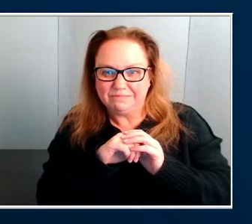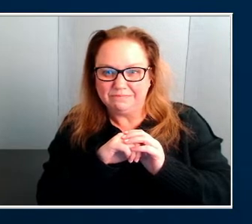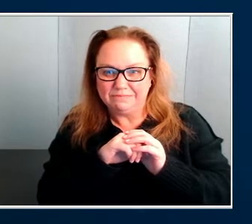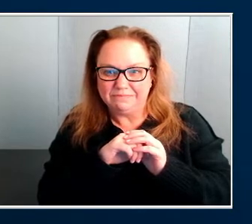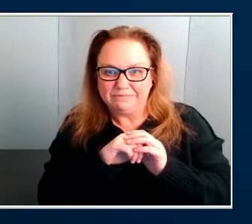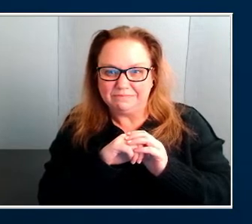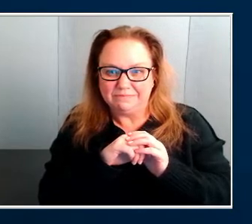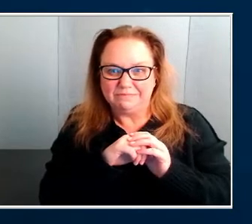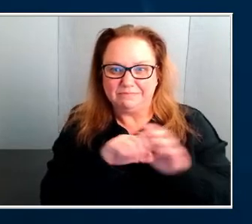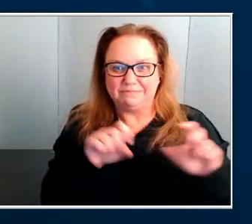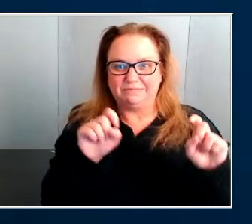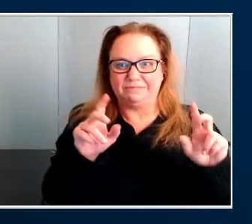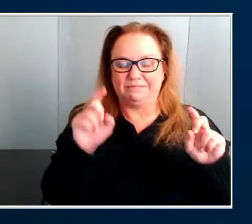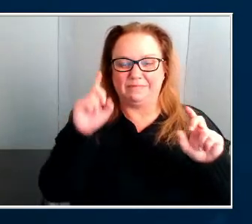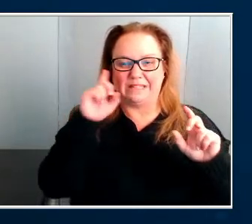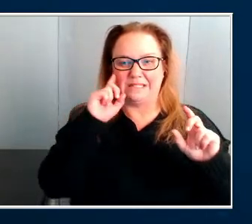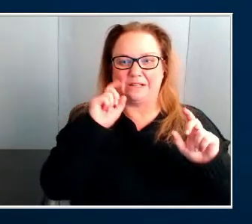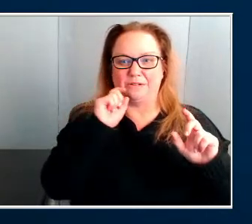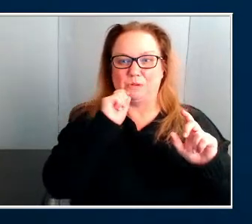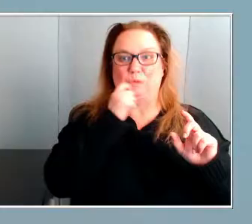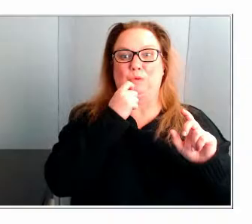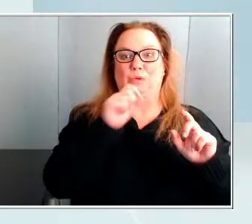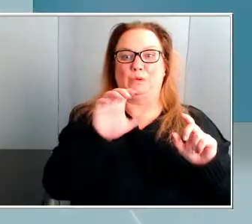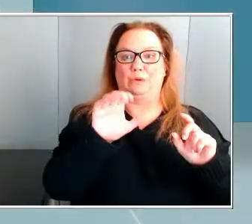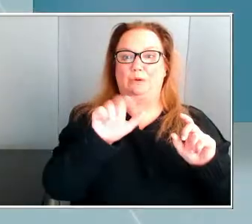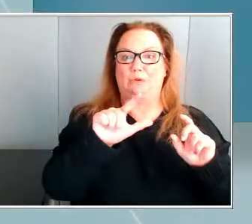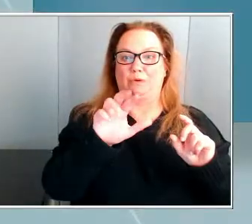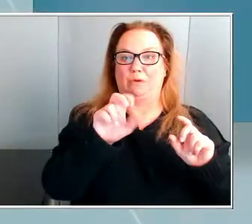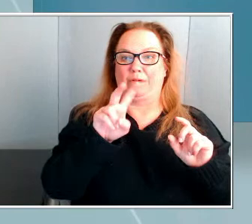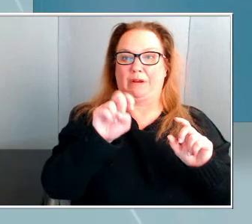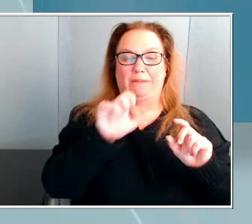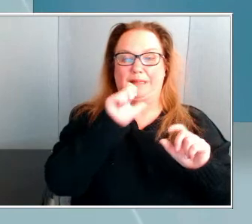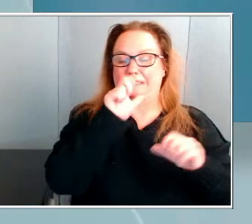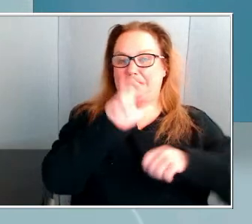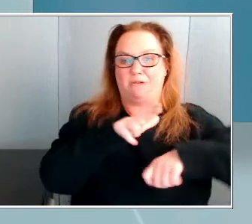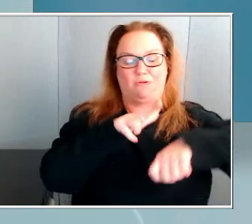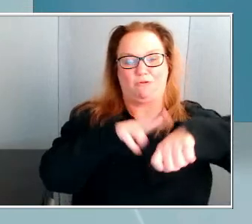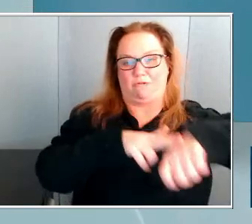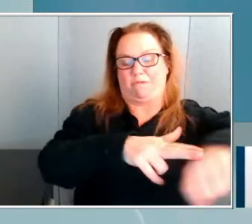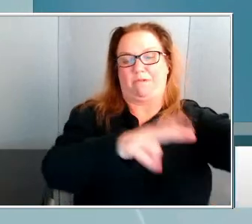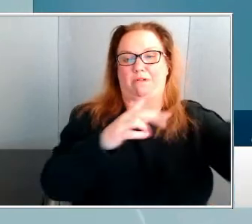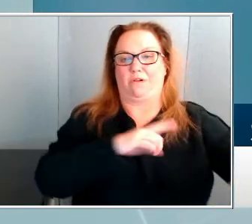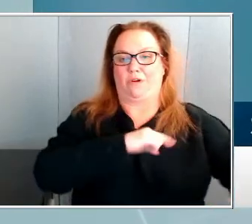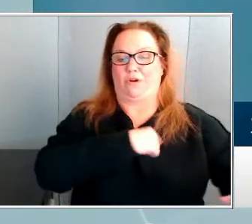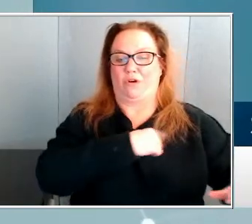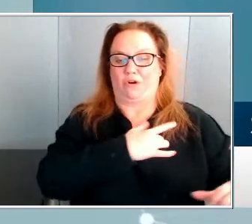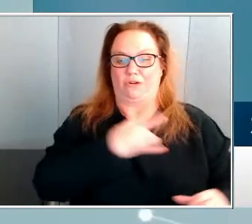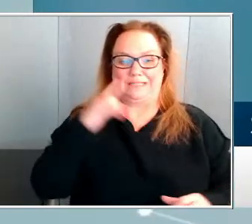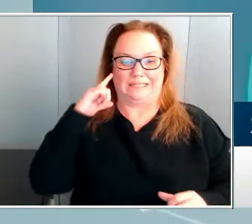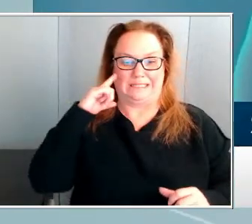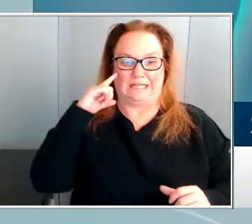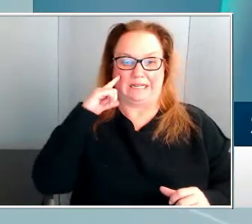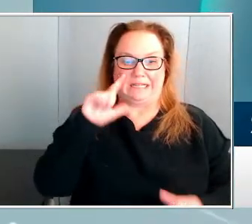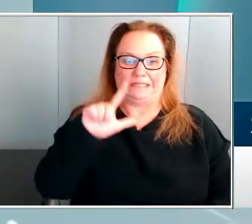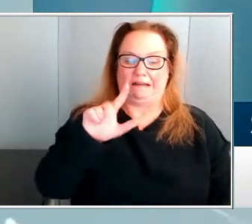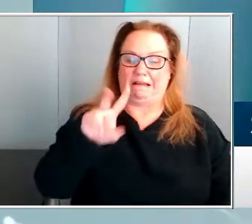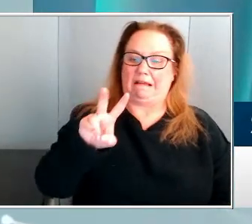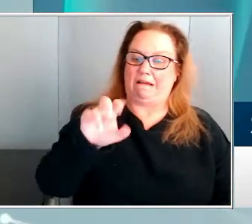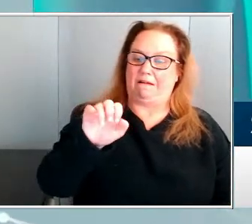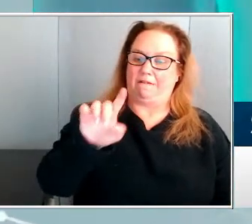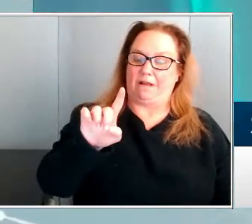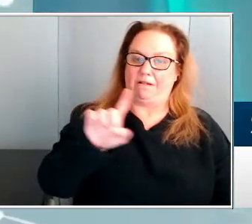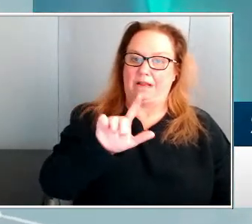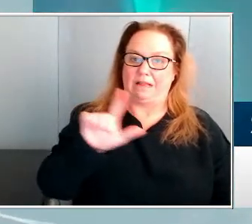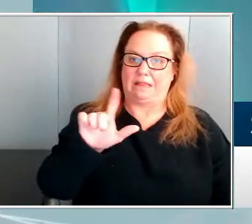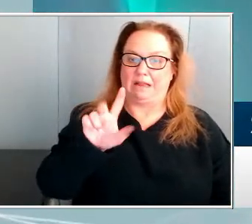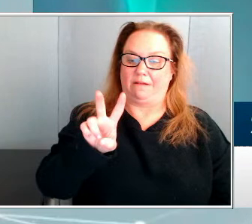Okay, that sounds kind of cool and groovy, but that's not a normal heart sound. That is the sound of an LVAD, a left ventricular